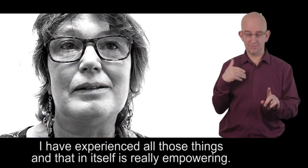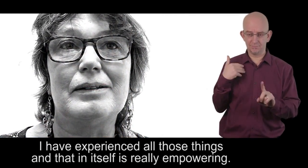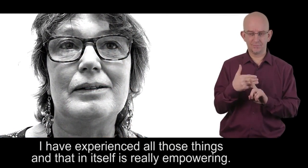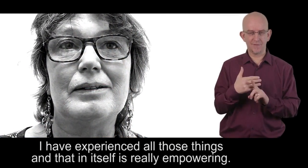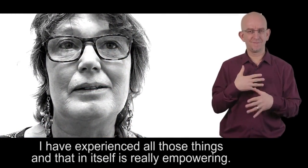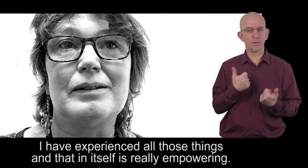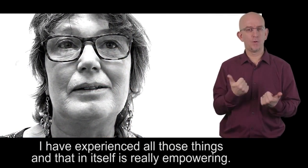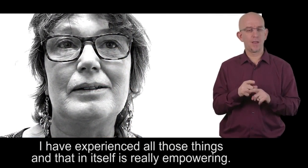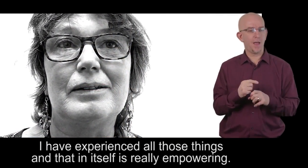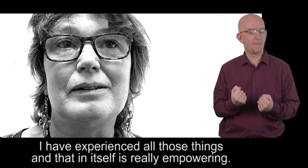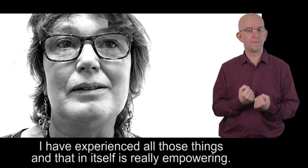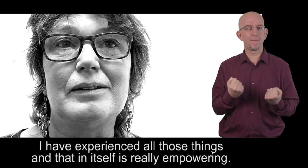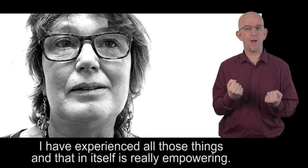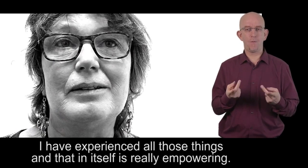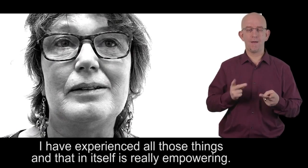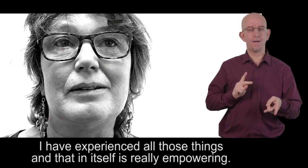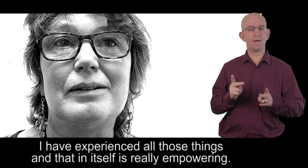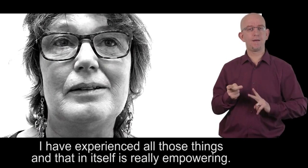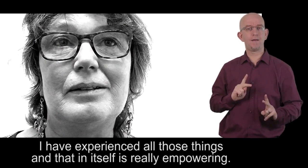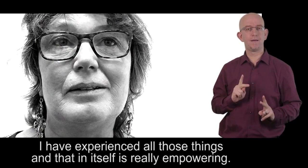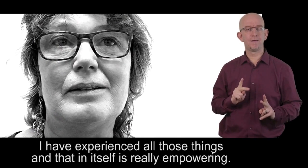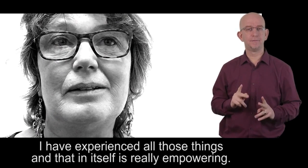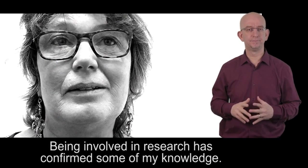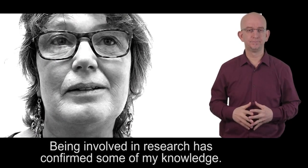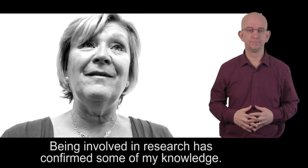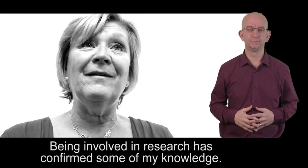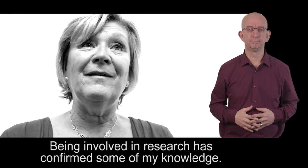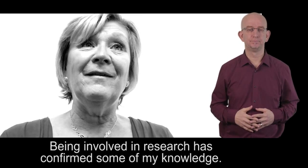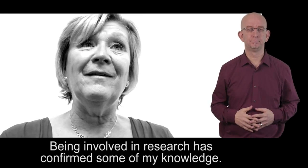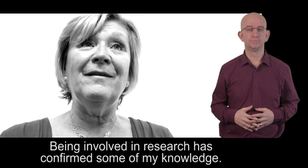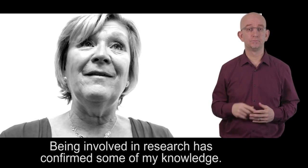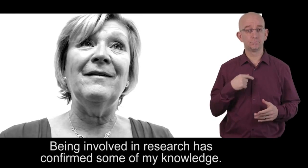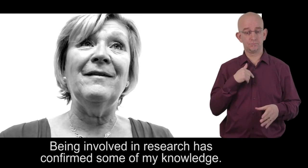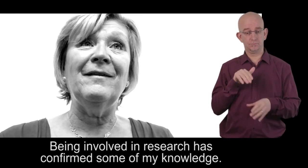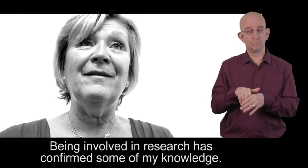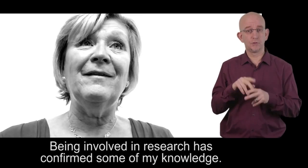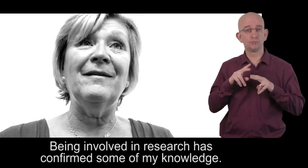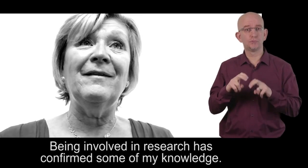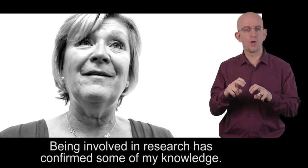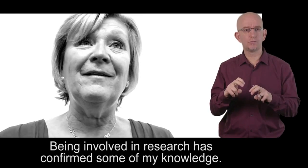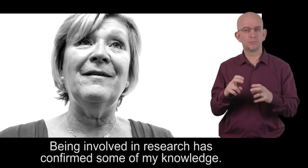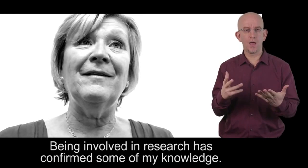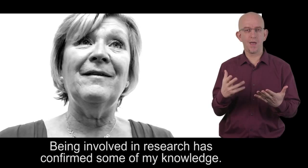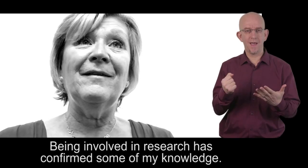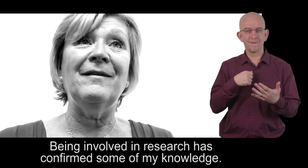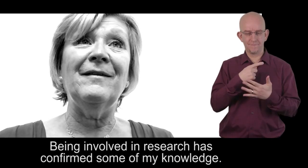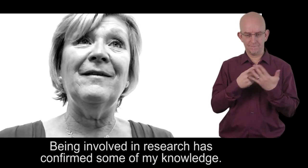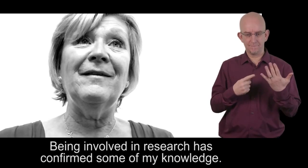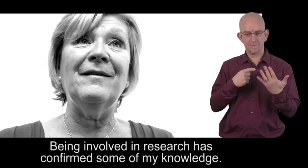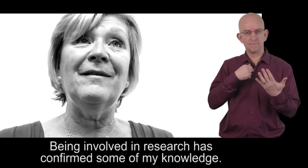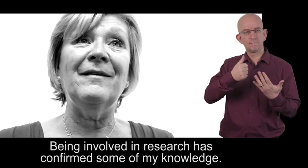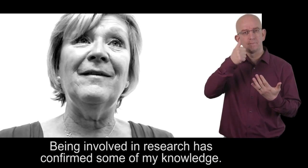I have experienced and that in itself is really empowering. I think it you know say it